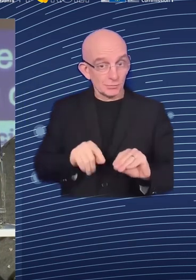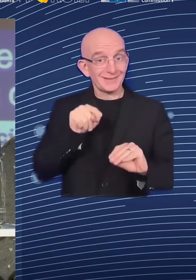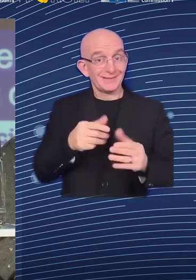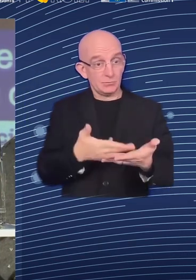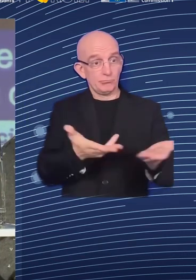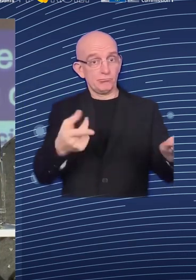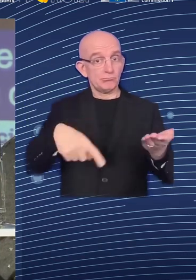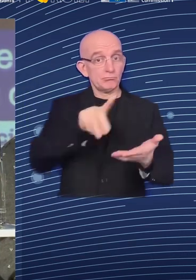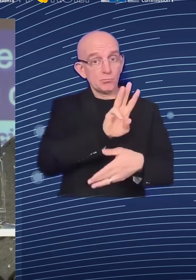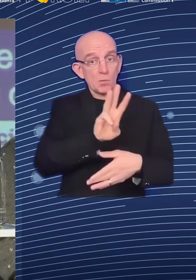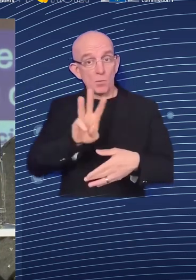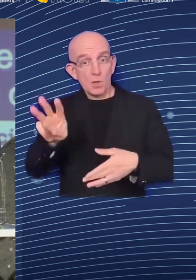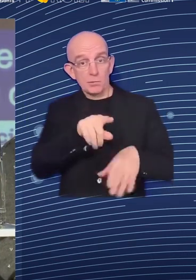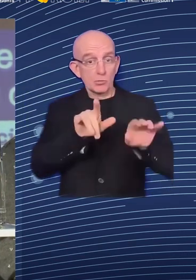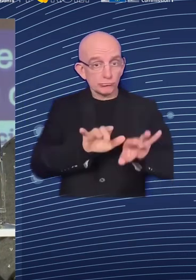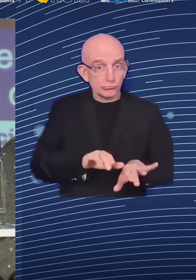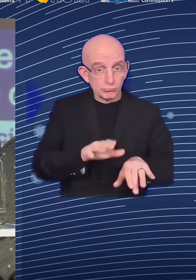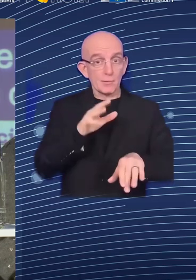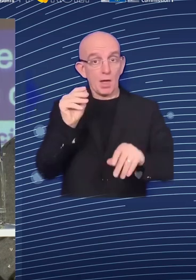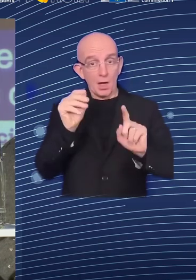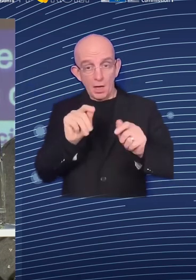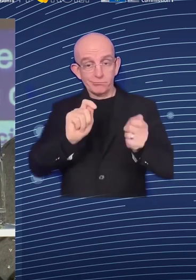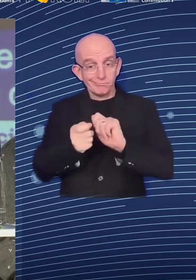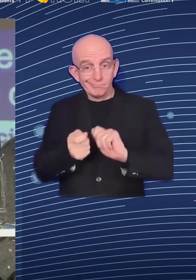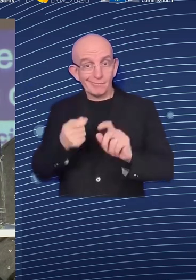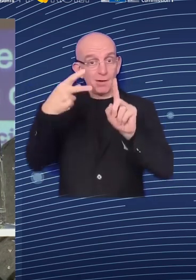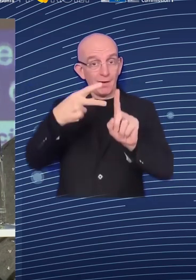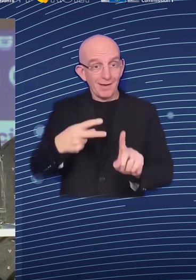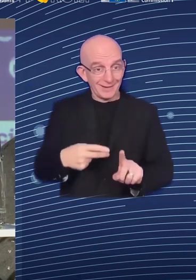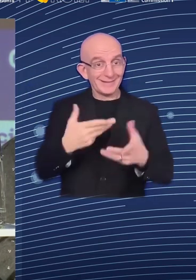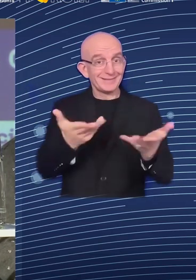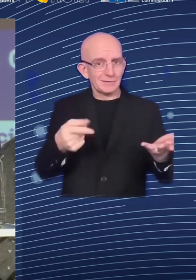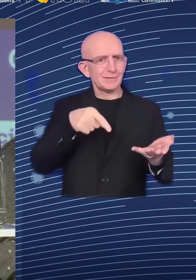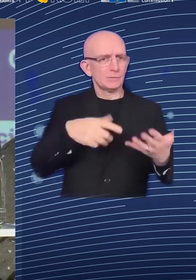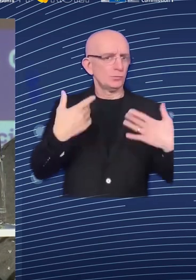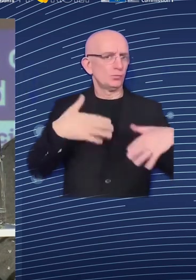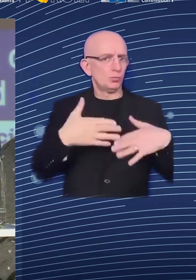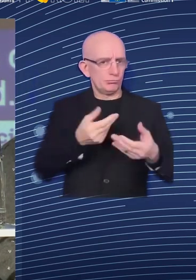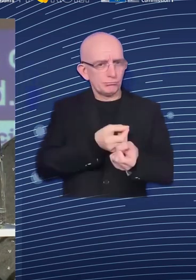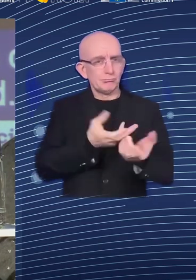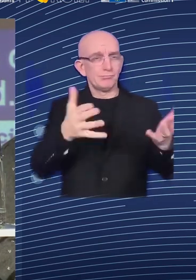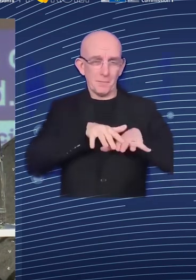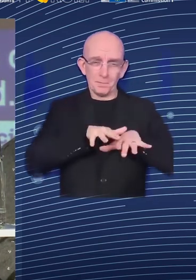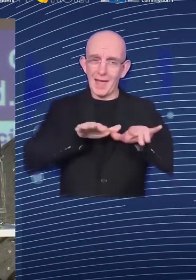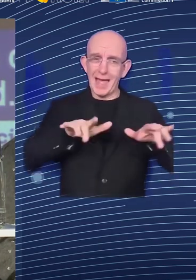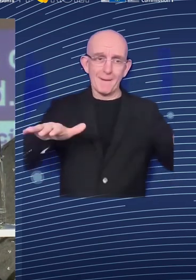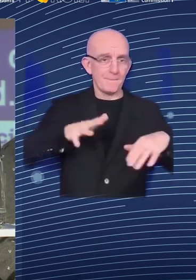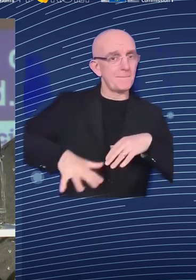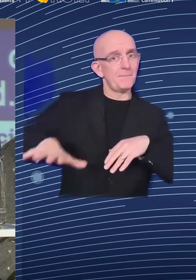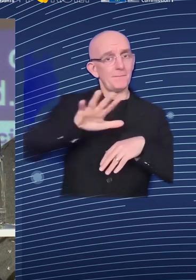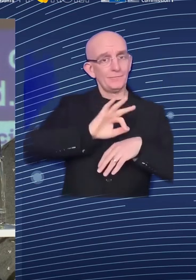that is very widespread, and I think, for instance, Moodle today help a lot of universities